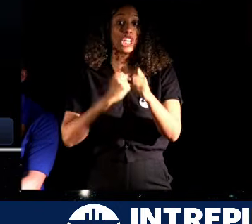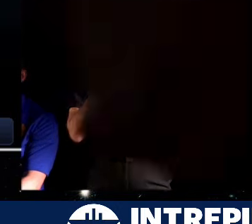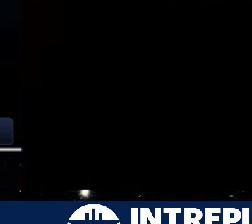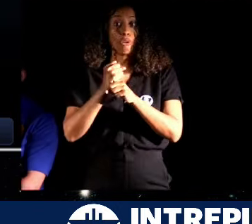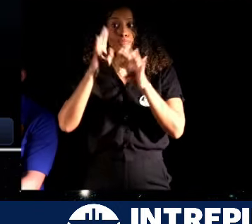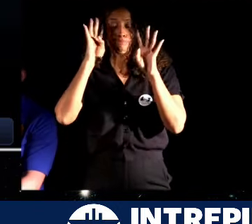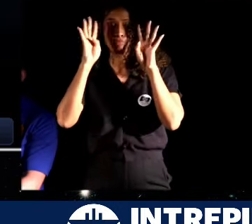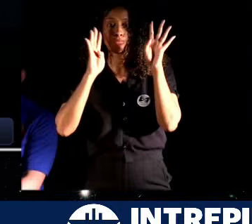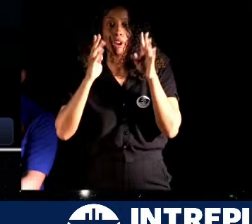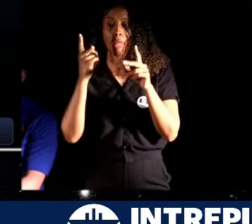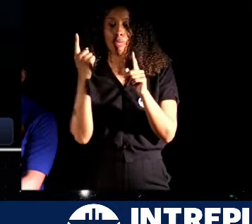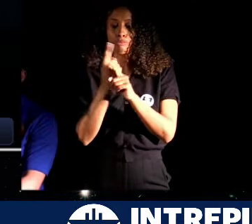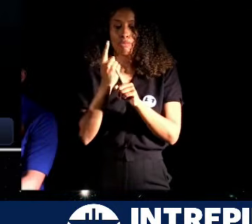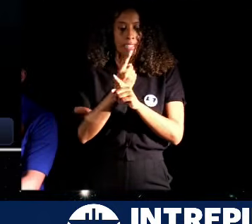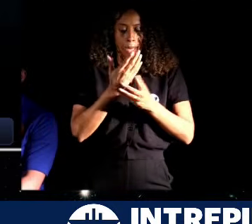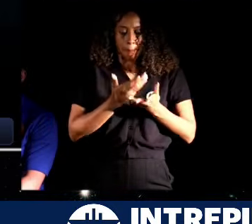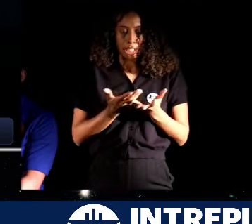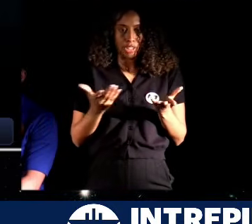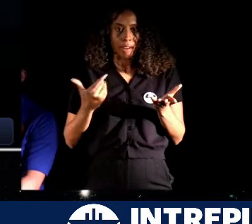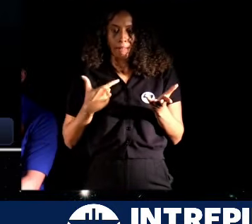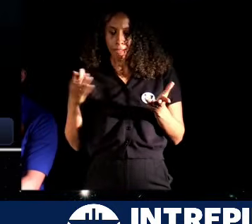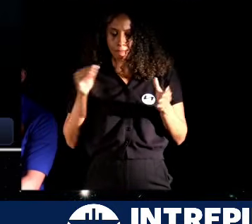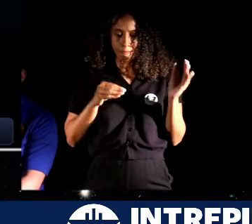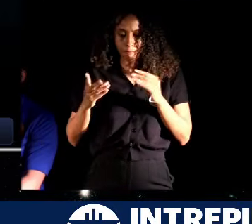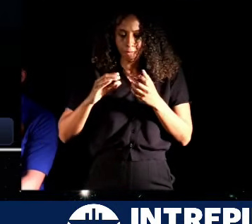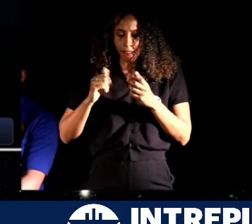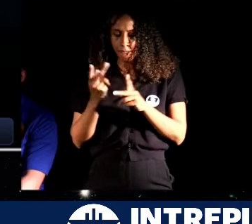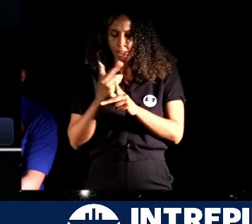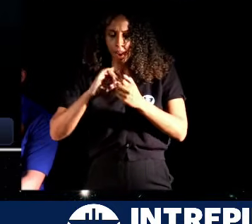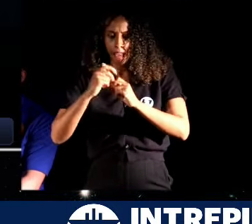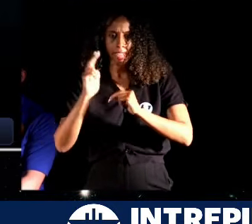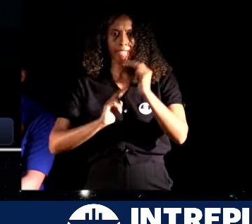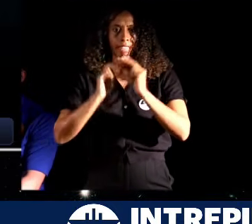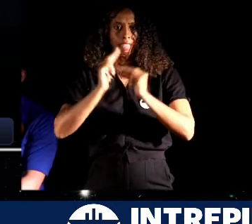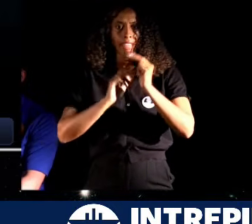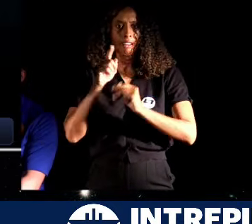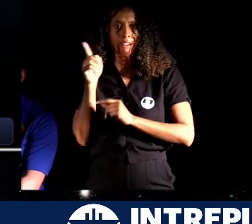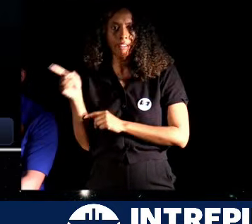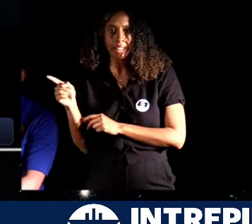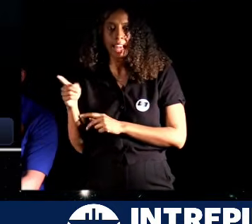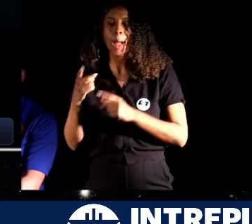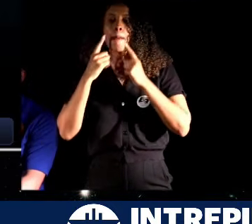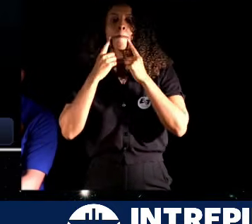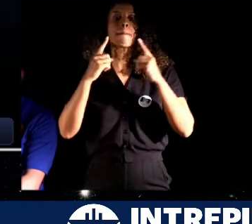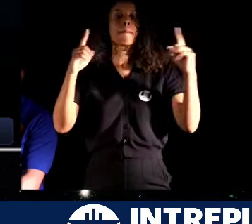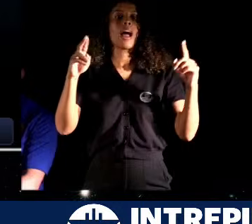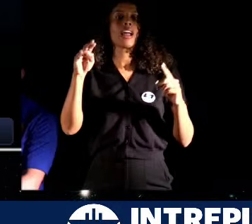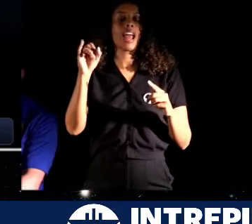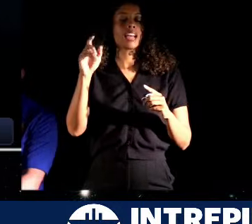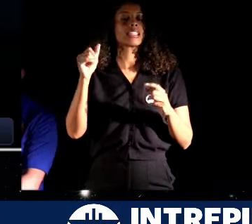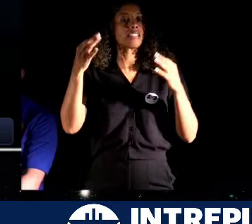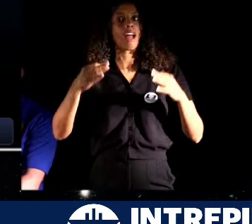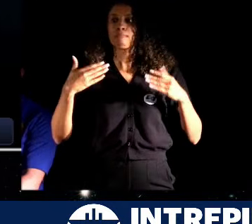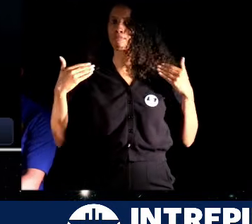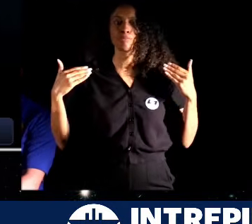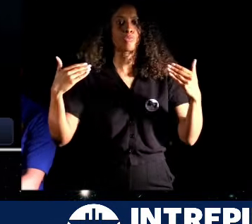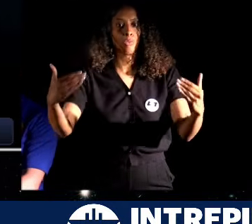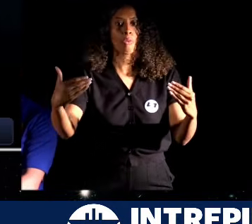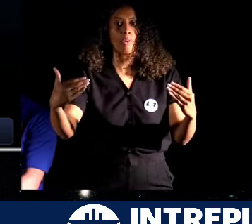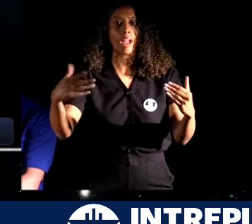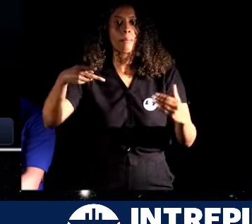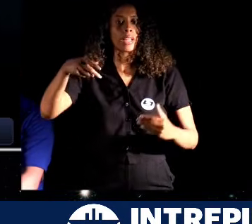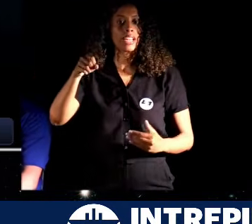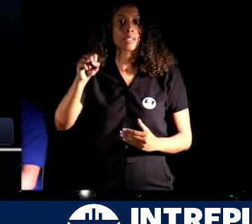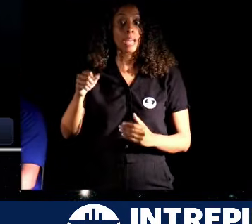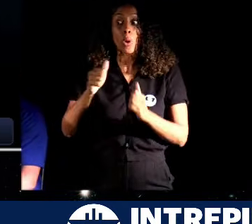up with the right material and find a way how to build it. And it's then when NASA decided to go ahead with the mission. Without that